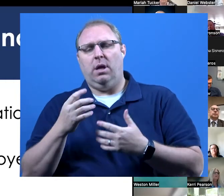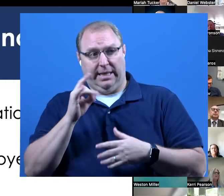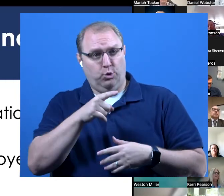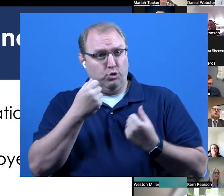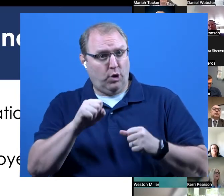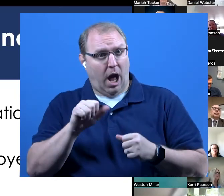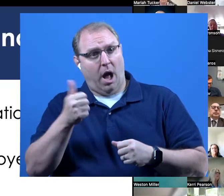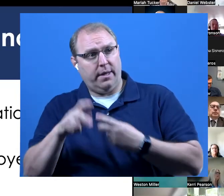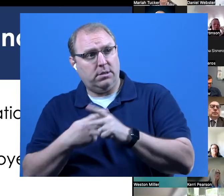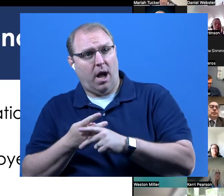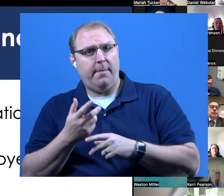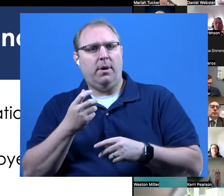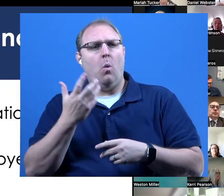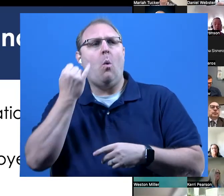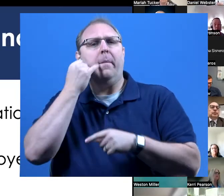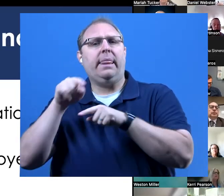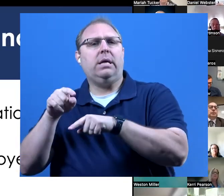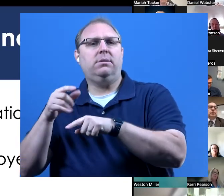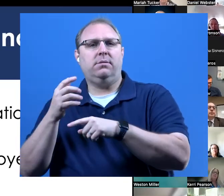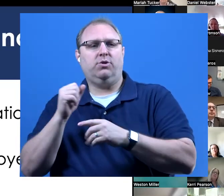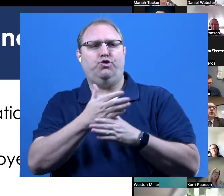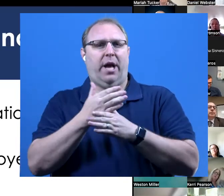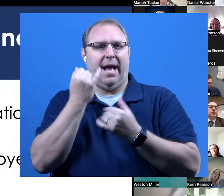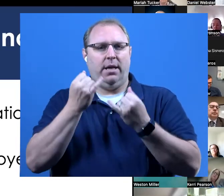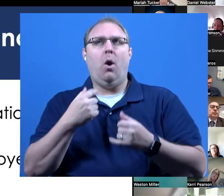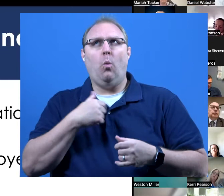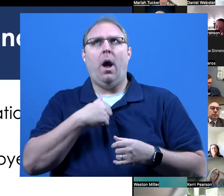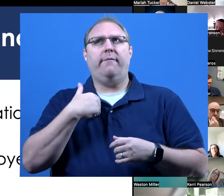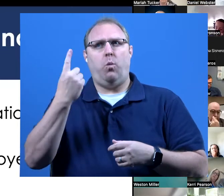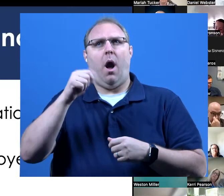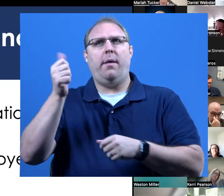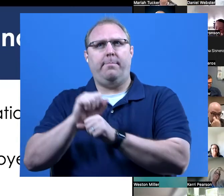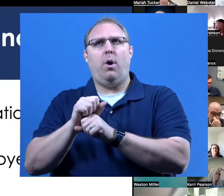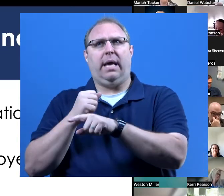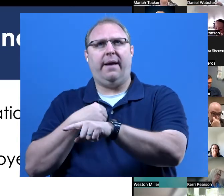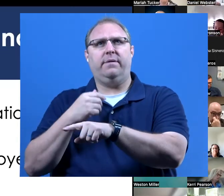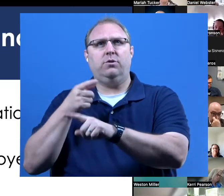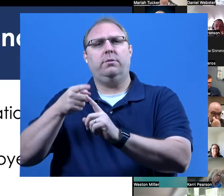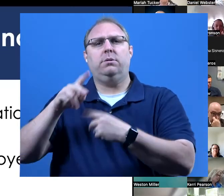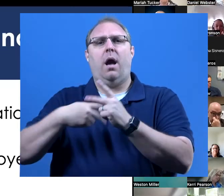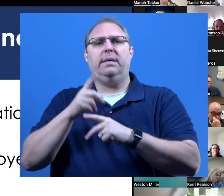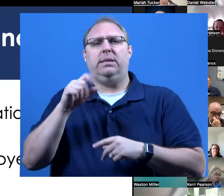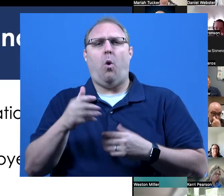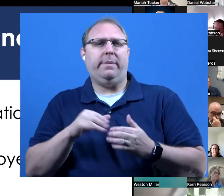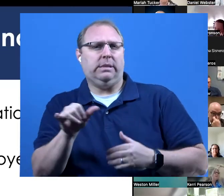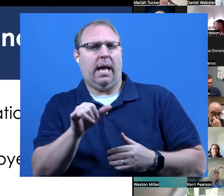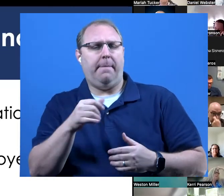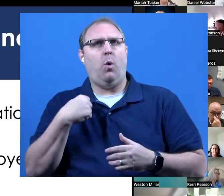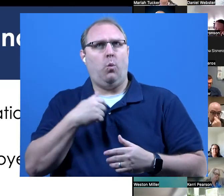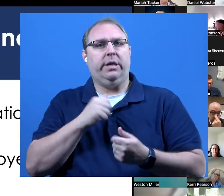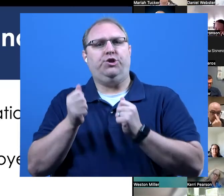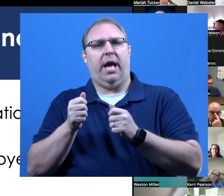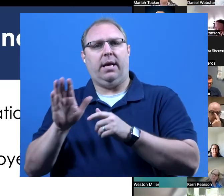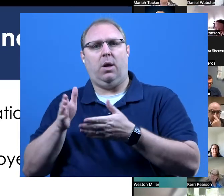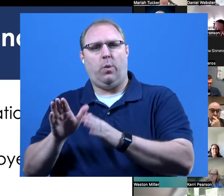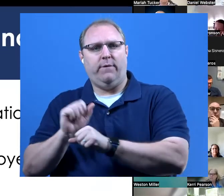right? We can go back to the employee and say, hey, here's a suggestion from the